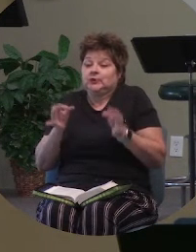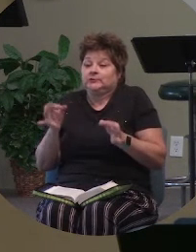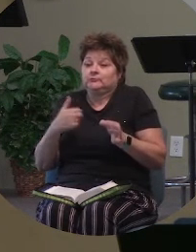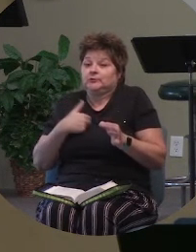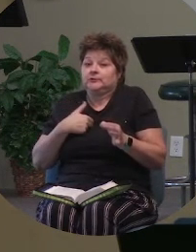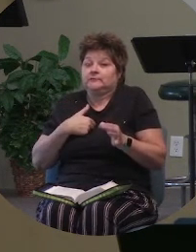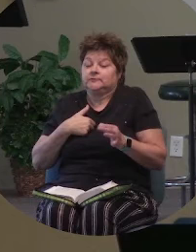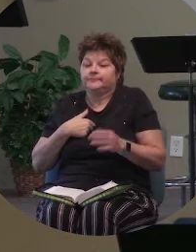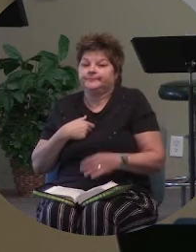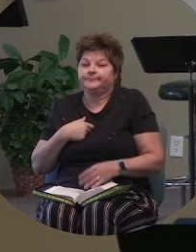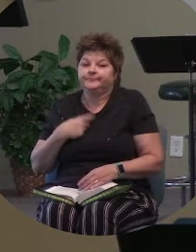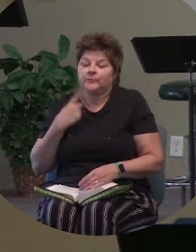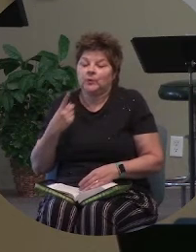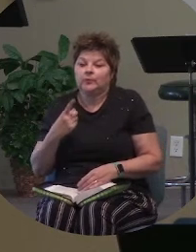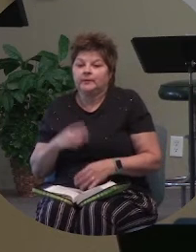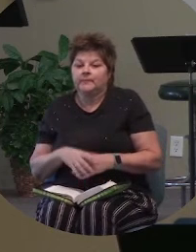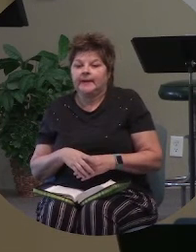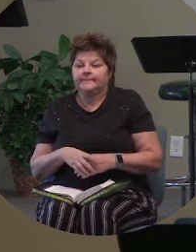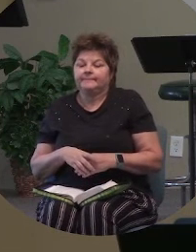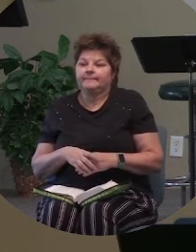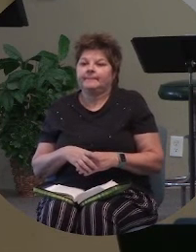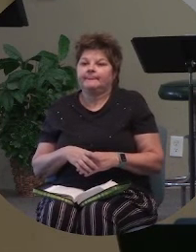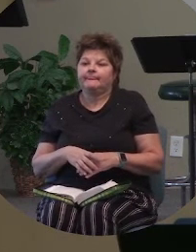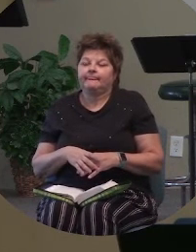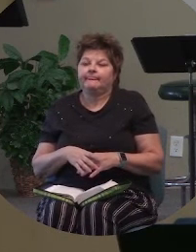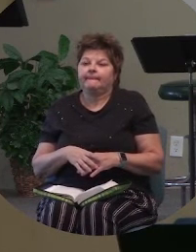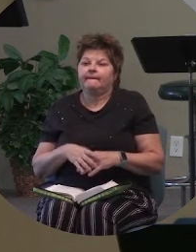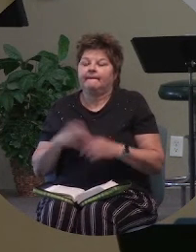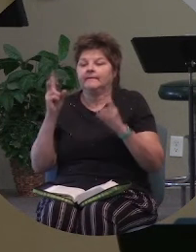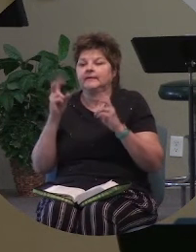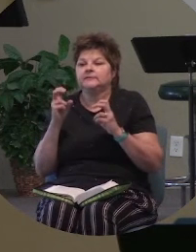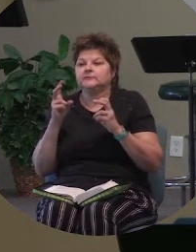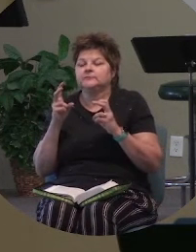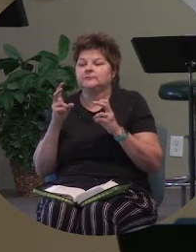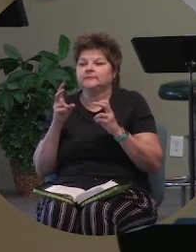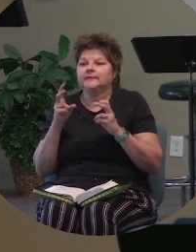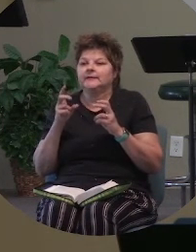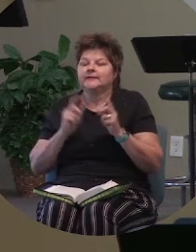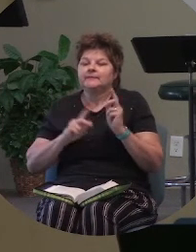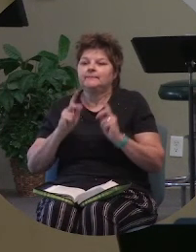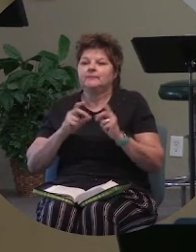One of my pet peeves before we go into this is people that make life too hard.